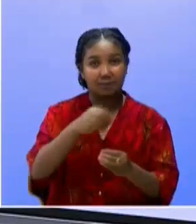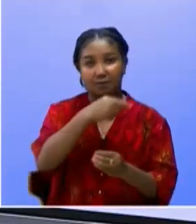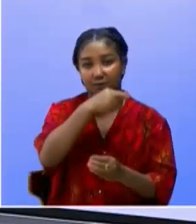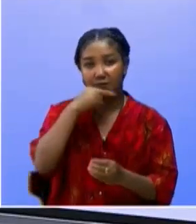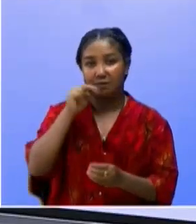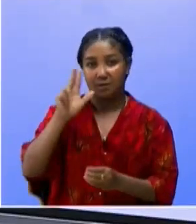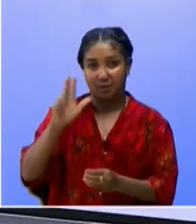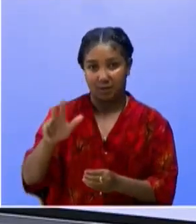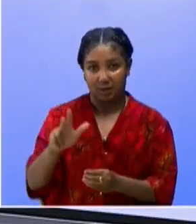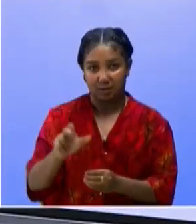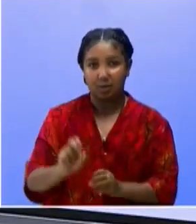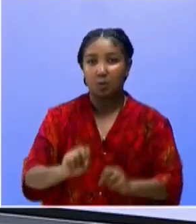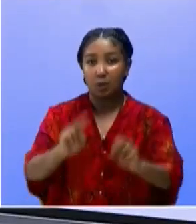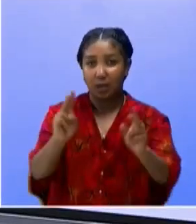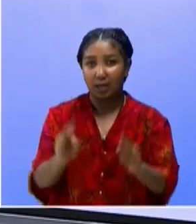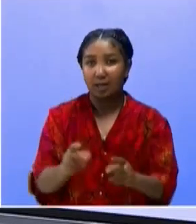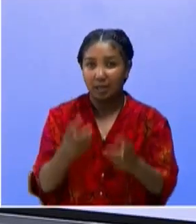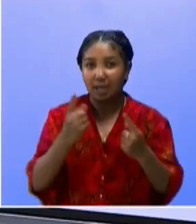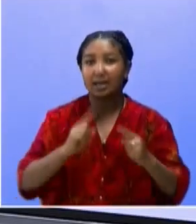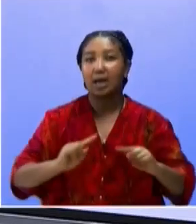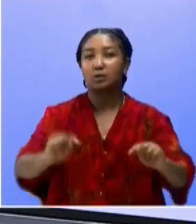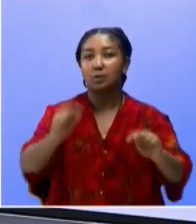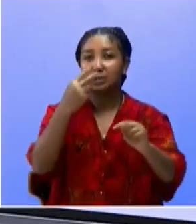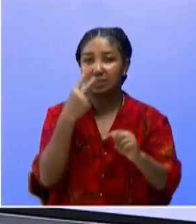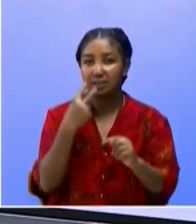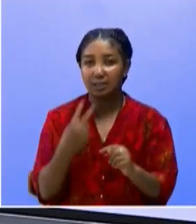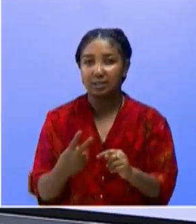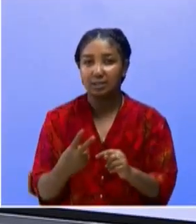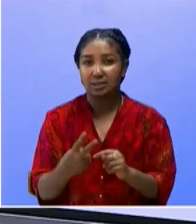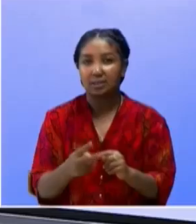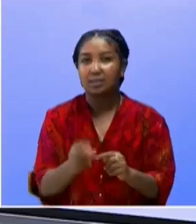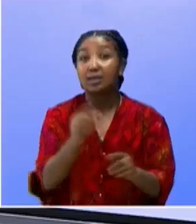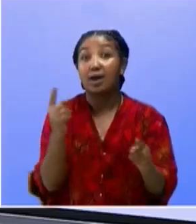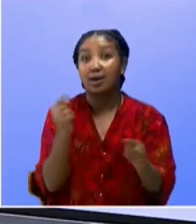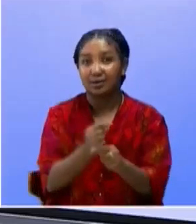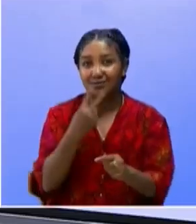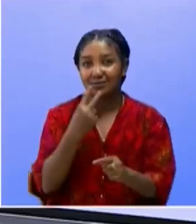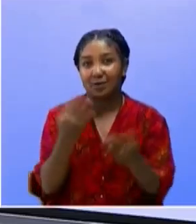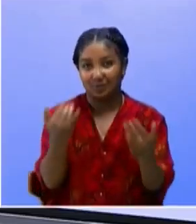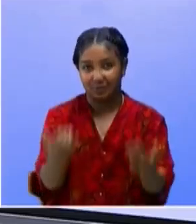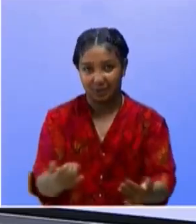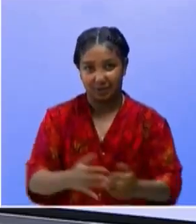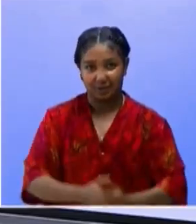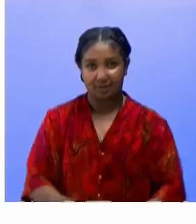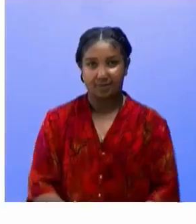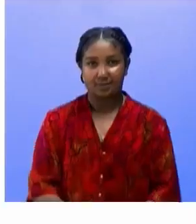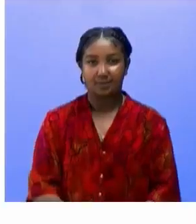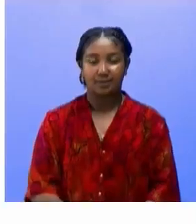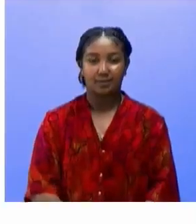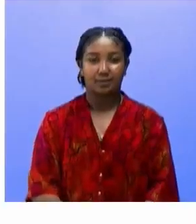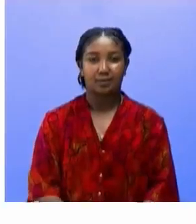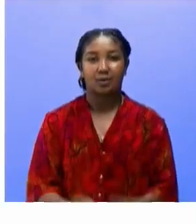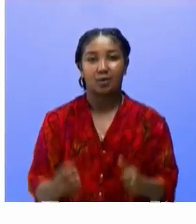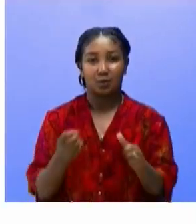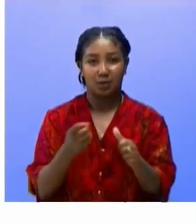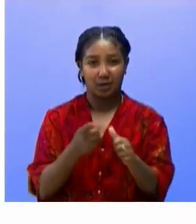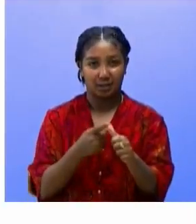3. Okay? Let us try to see it in an action. Okay?